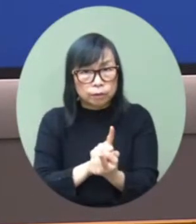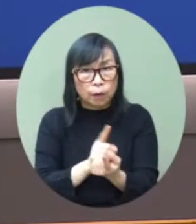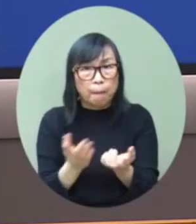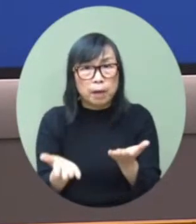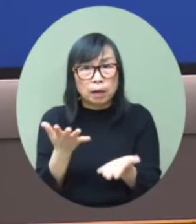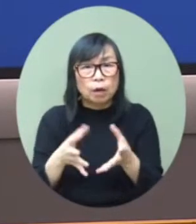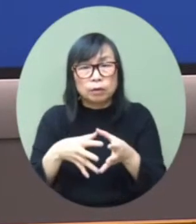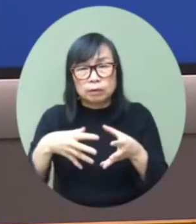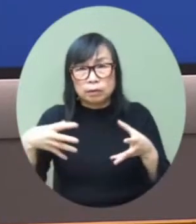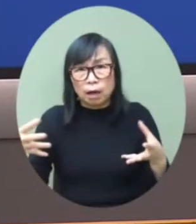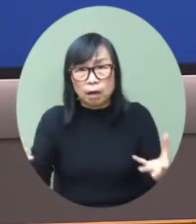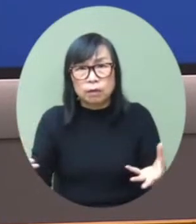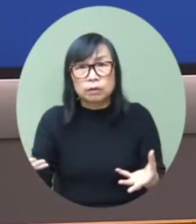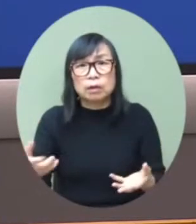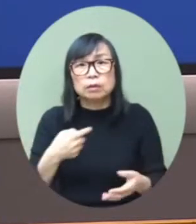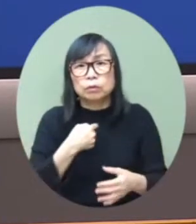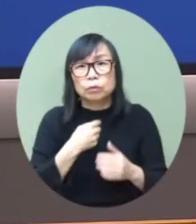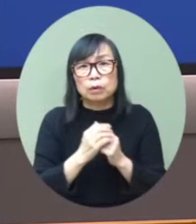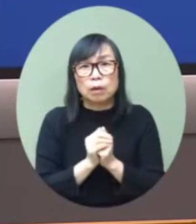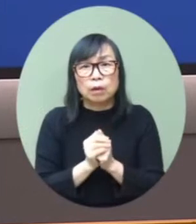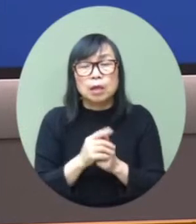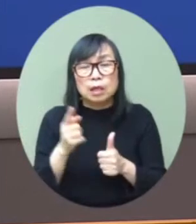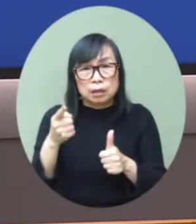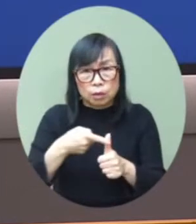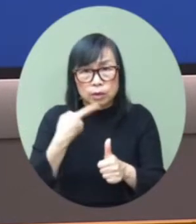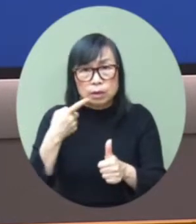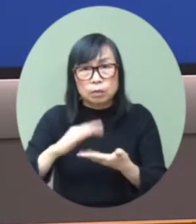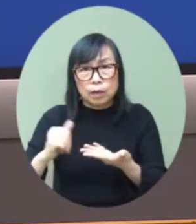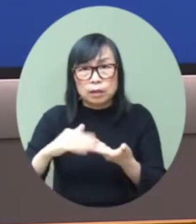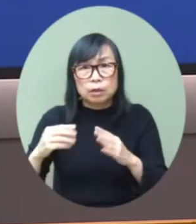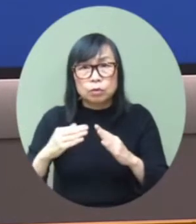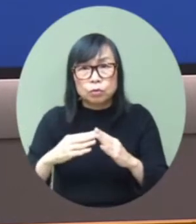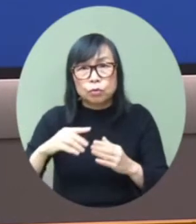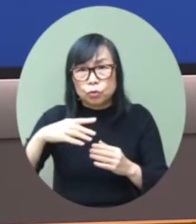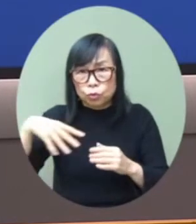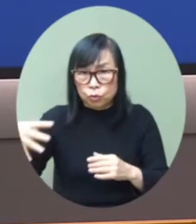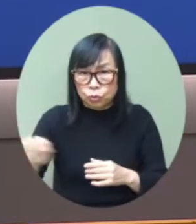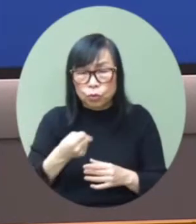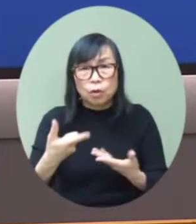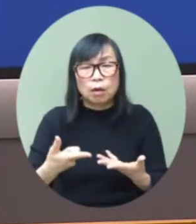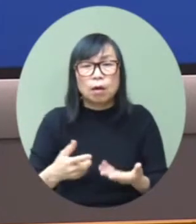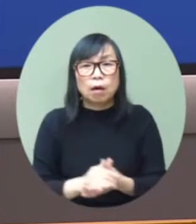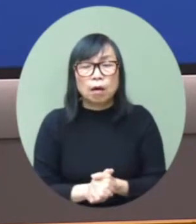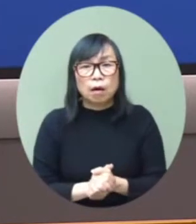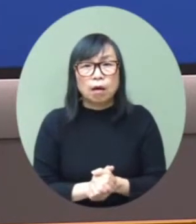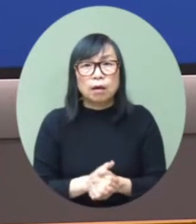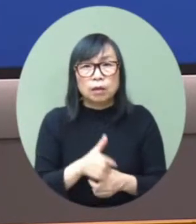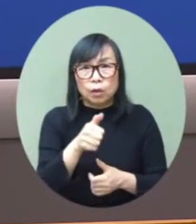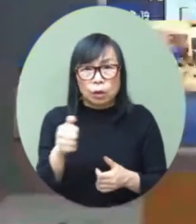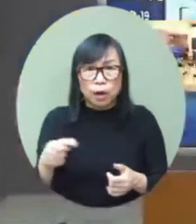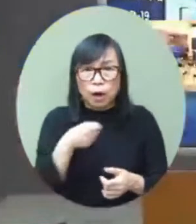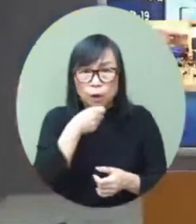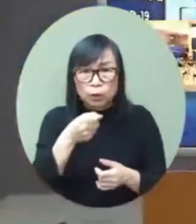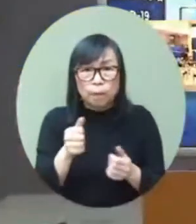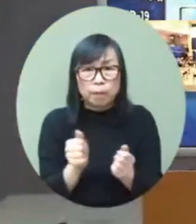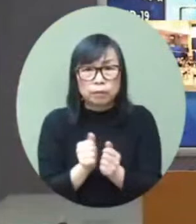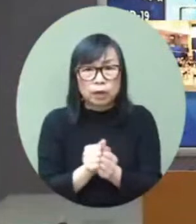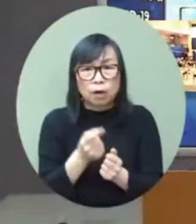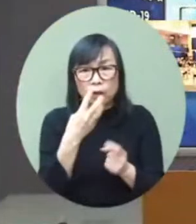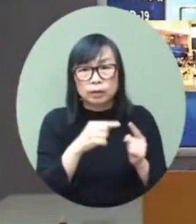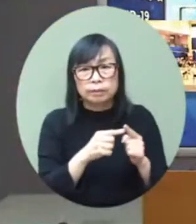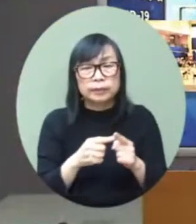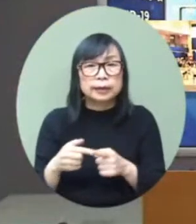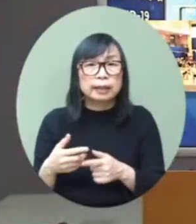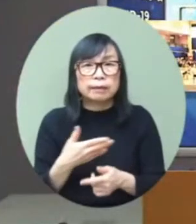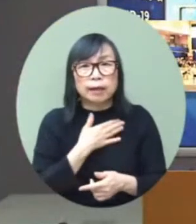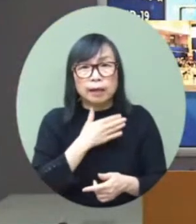as crematoriums to meet the spike in demand. I'll defer to the Director for Health. Department